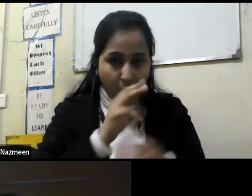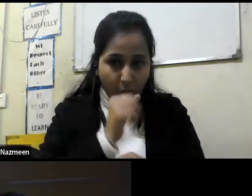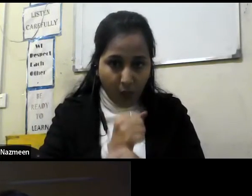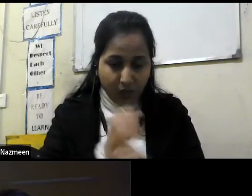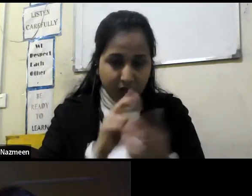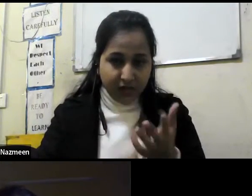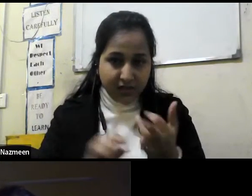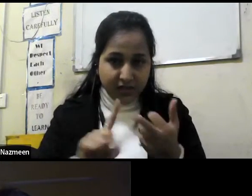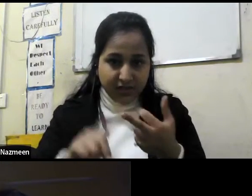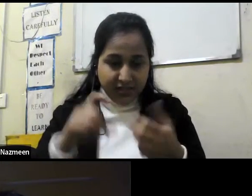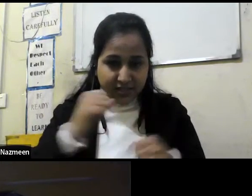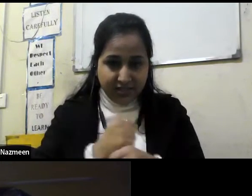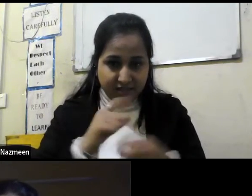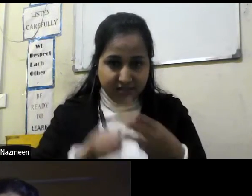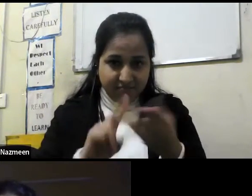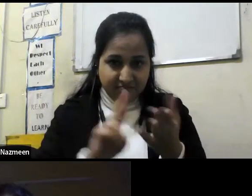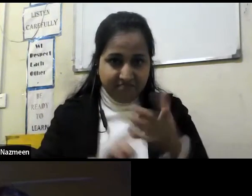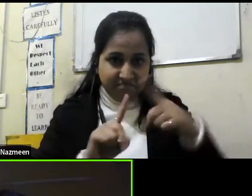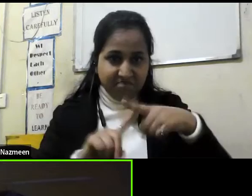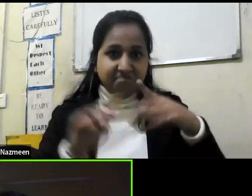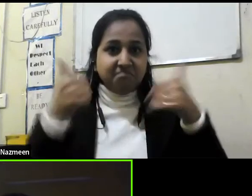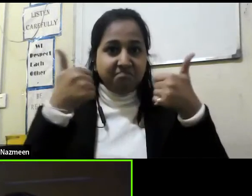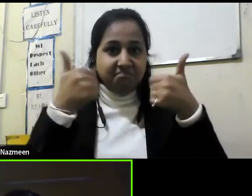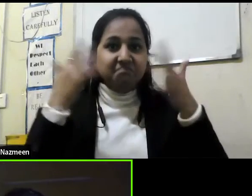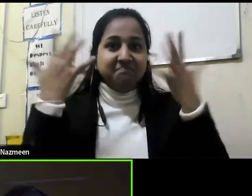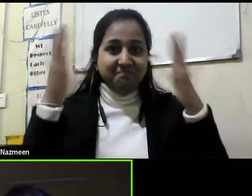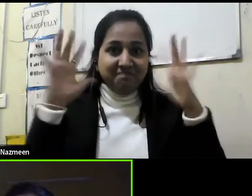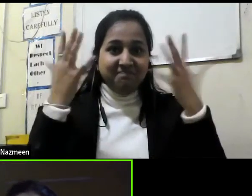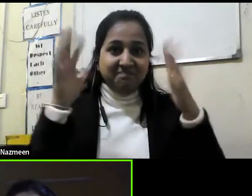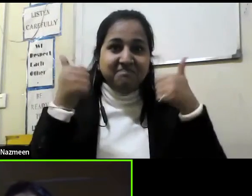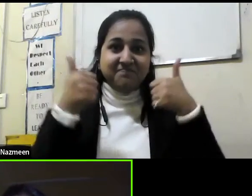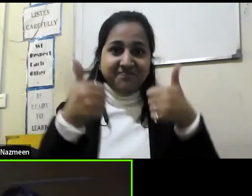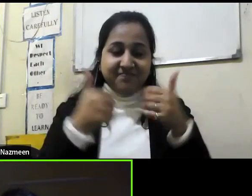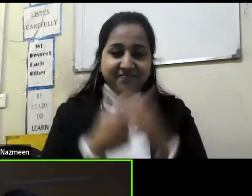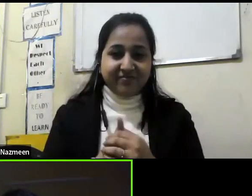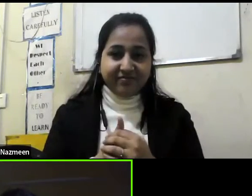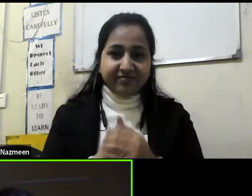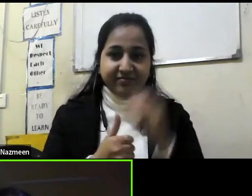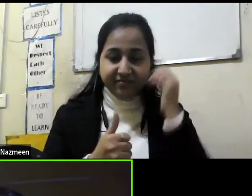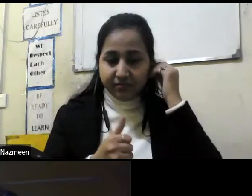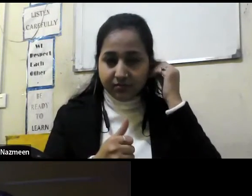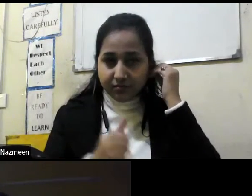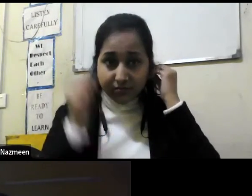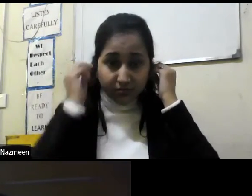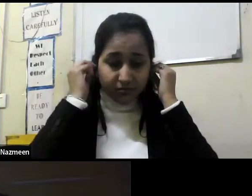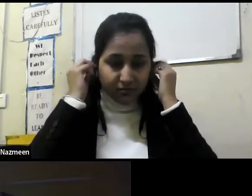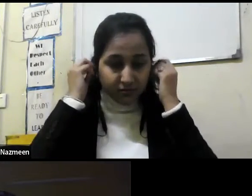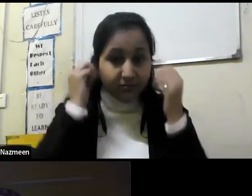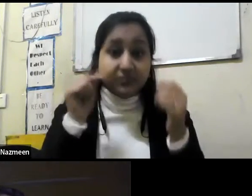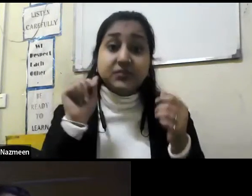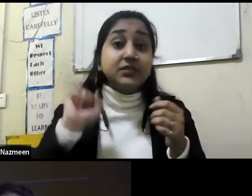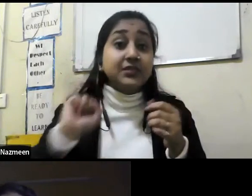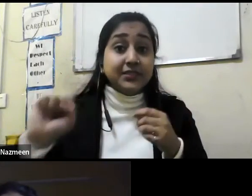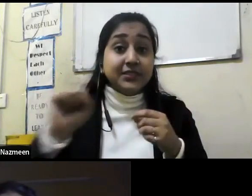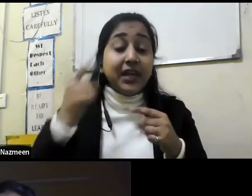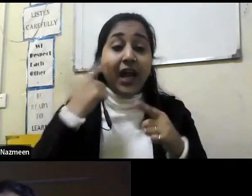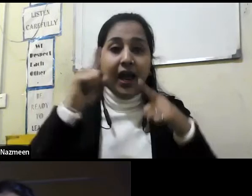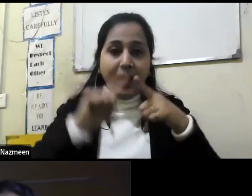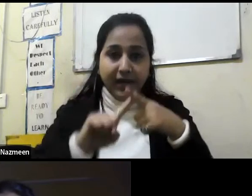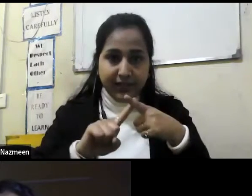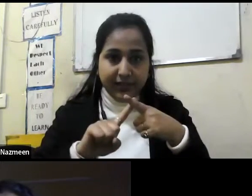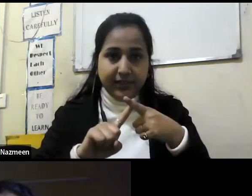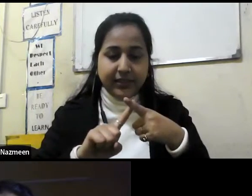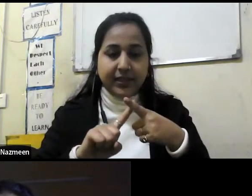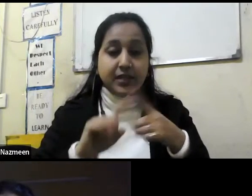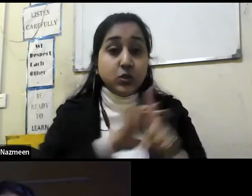by CSR Box. So clap for it. And Rajshri is an IT industry veteran and a social